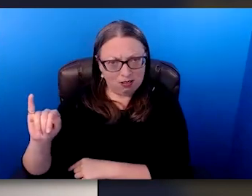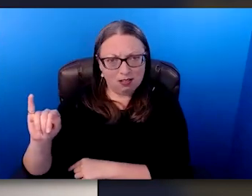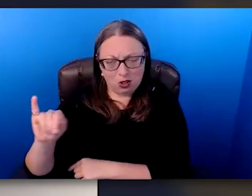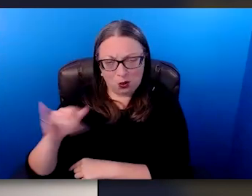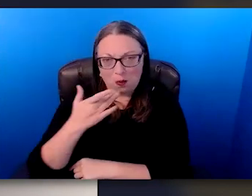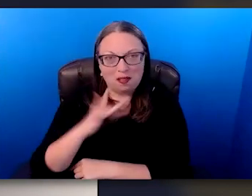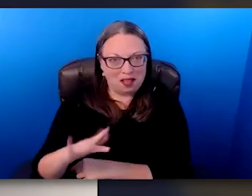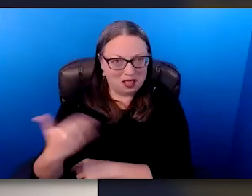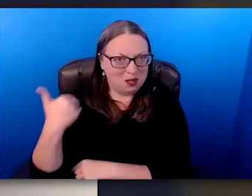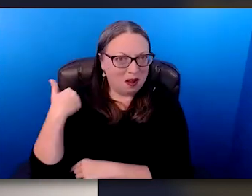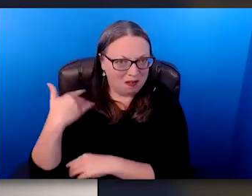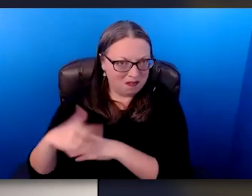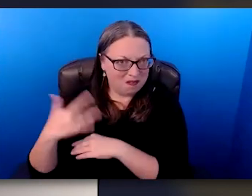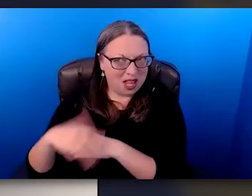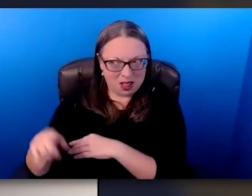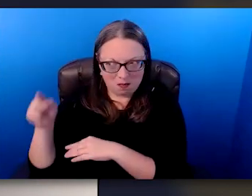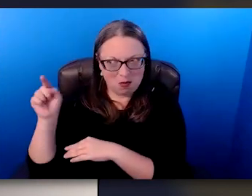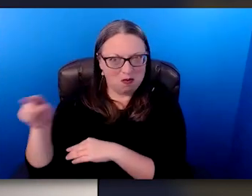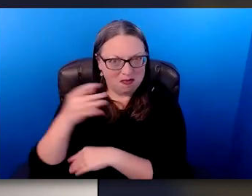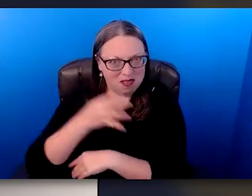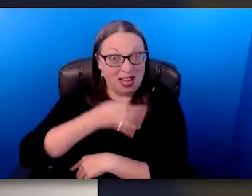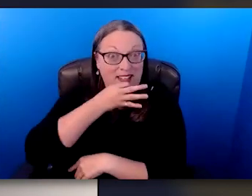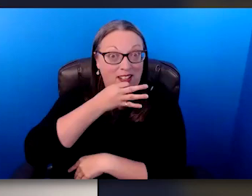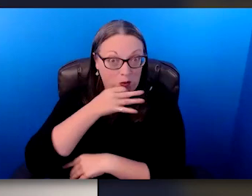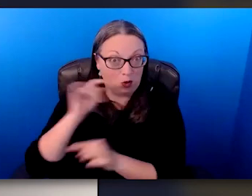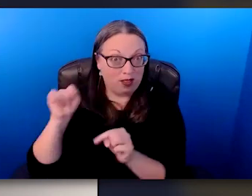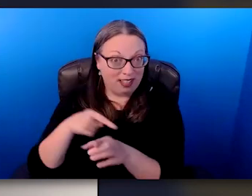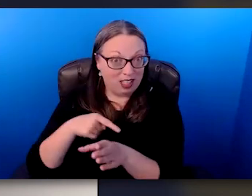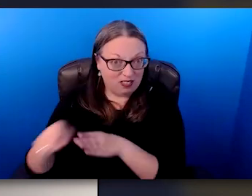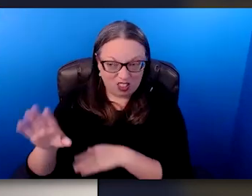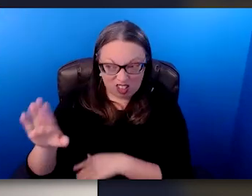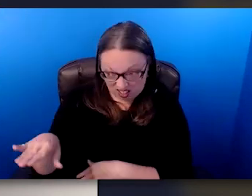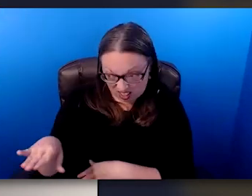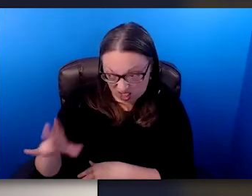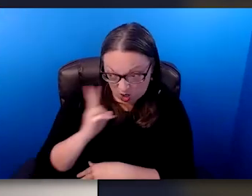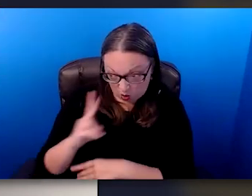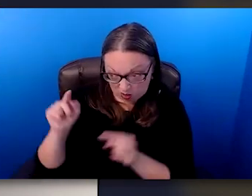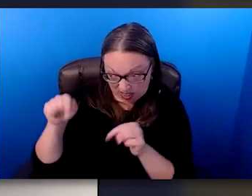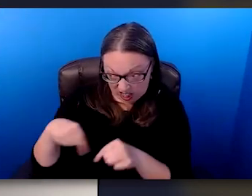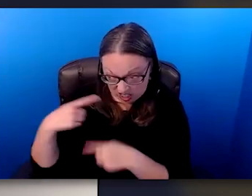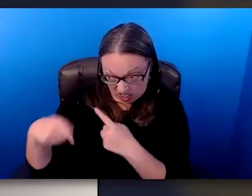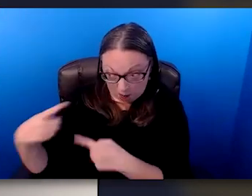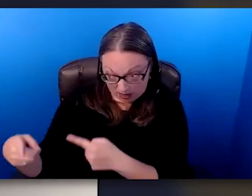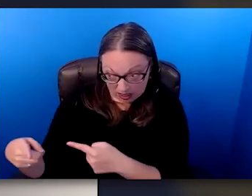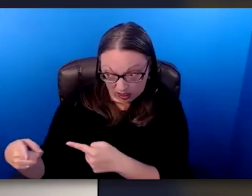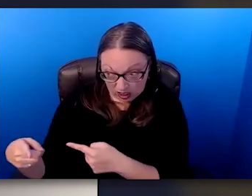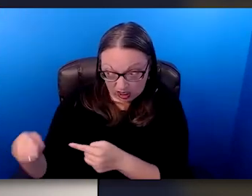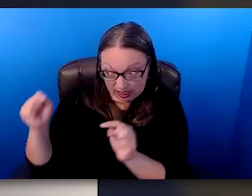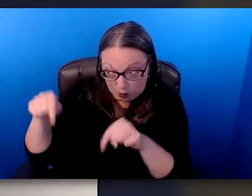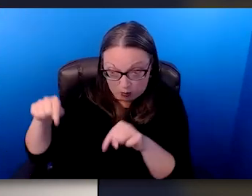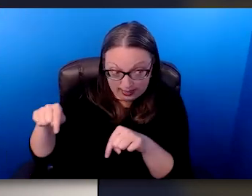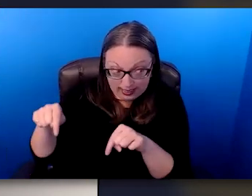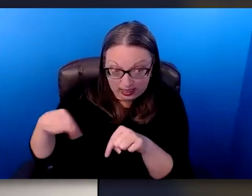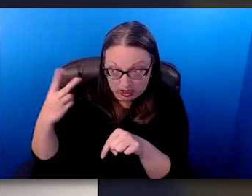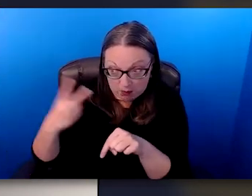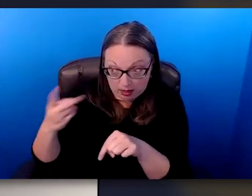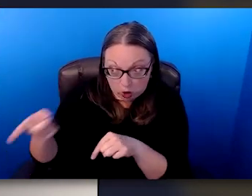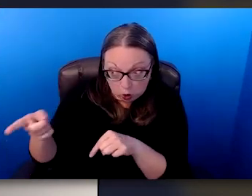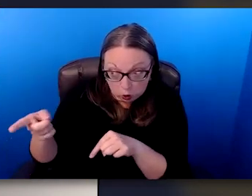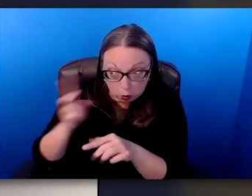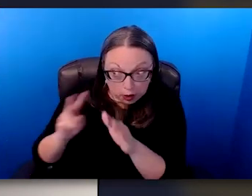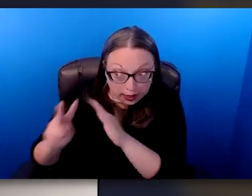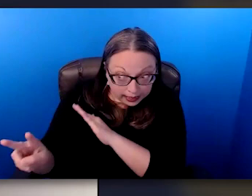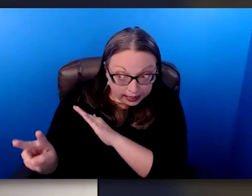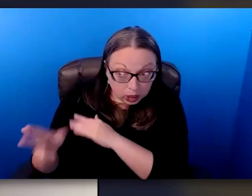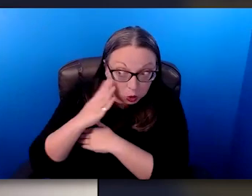field. And I said to Jillian, did you see this coming? Like, was this something, is what you're